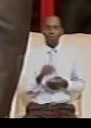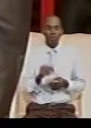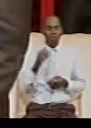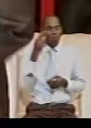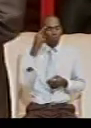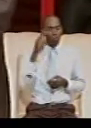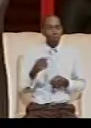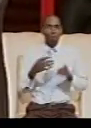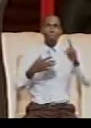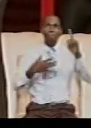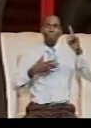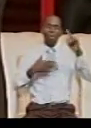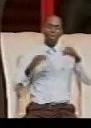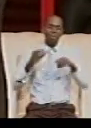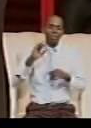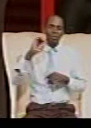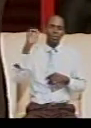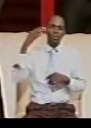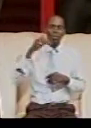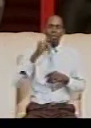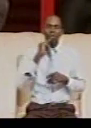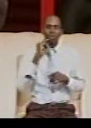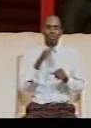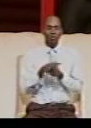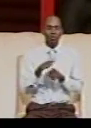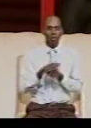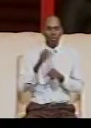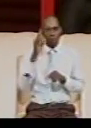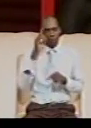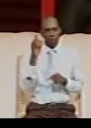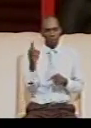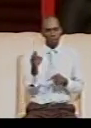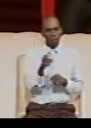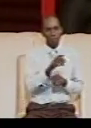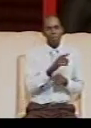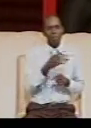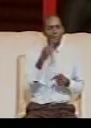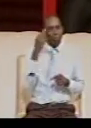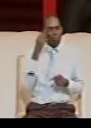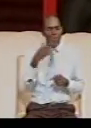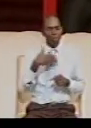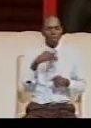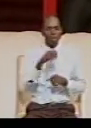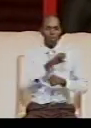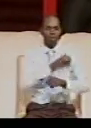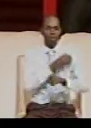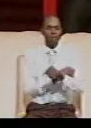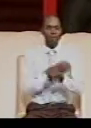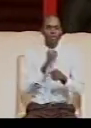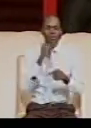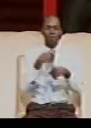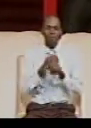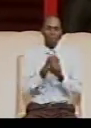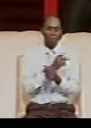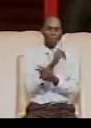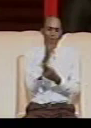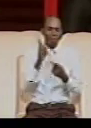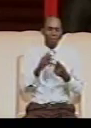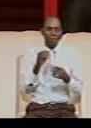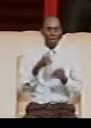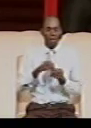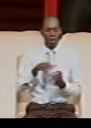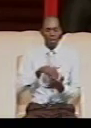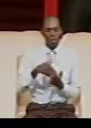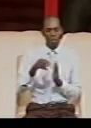thee. For my strength is made perfect in weakness. He will